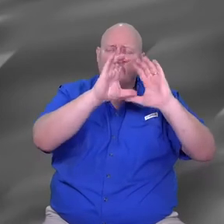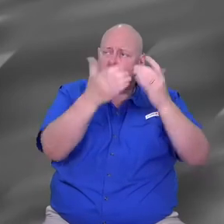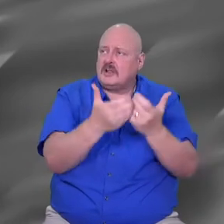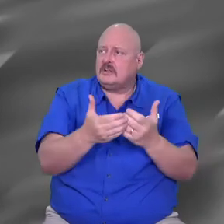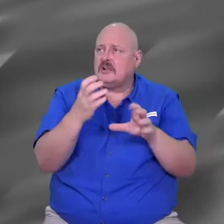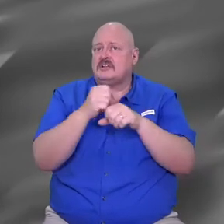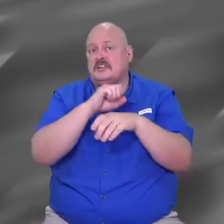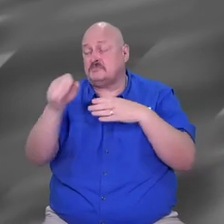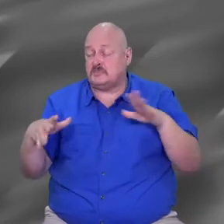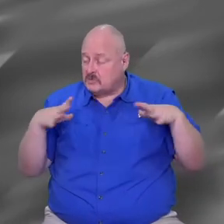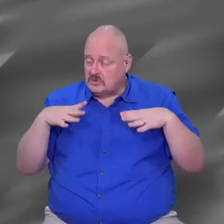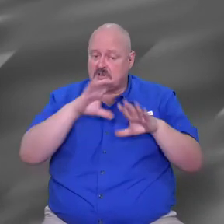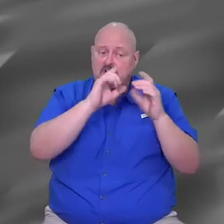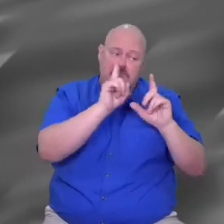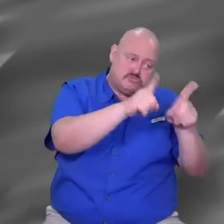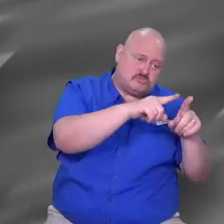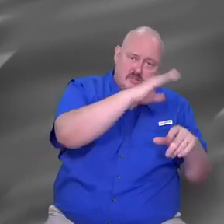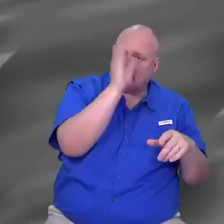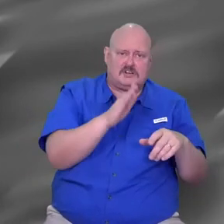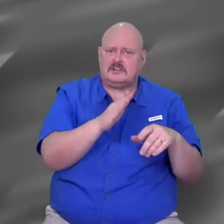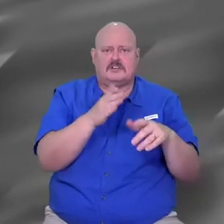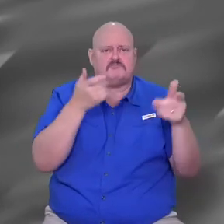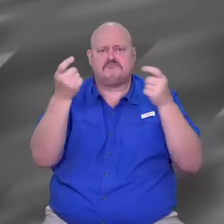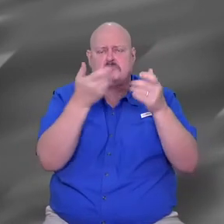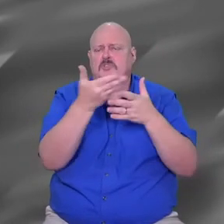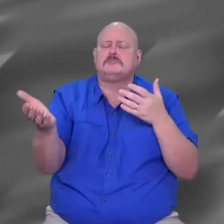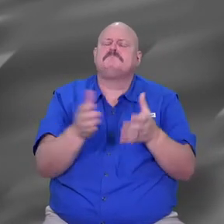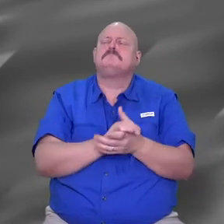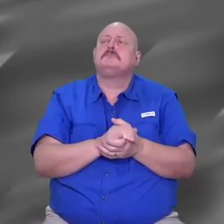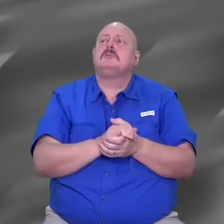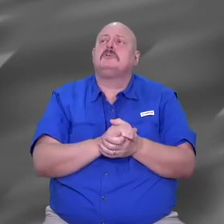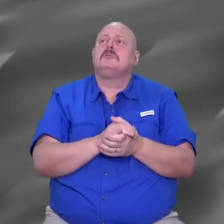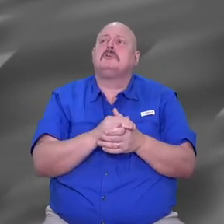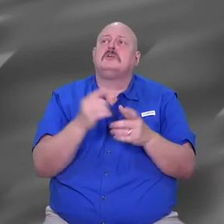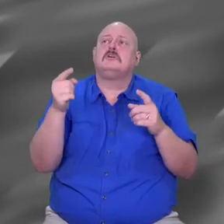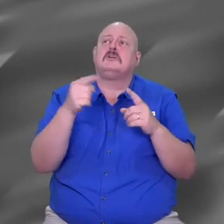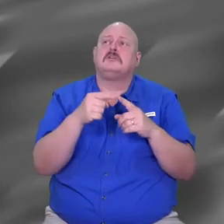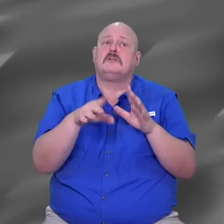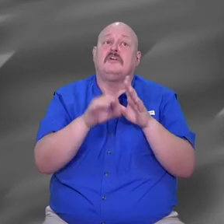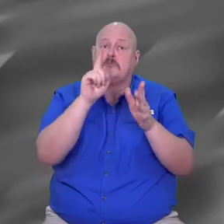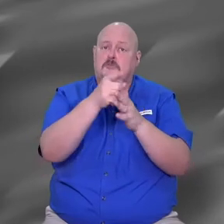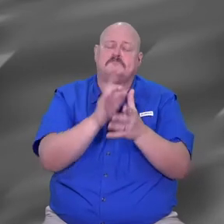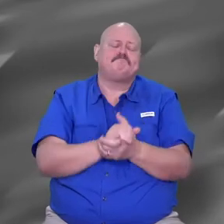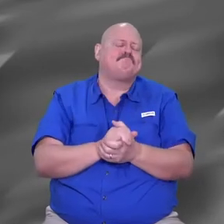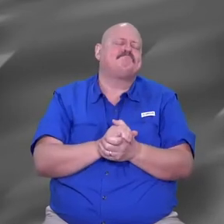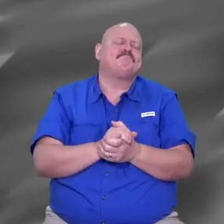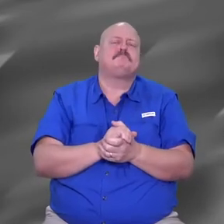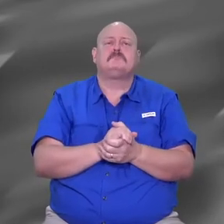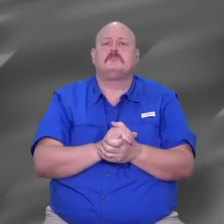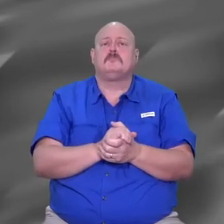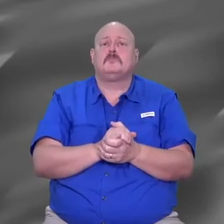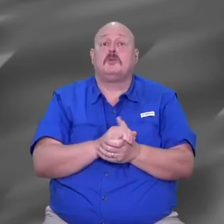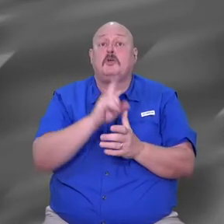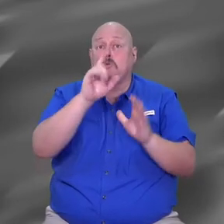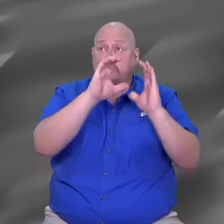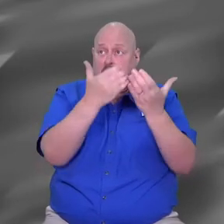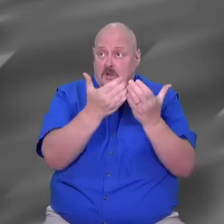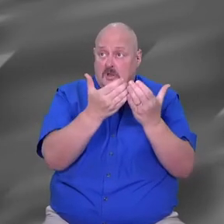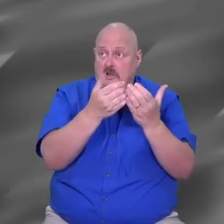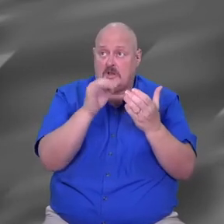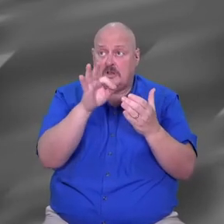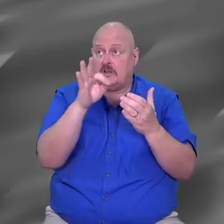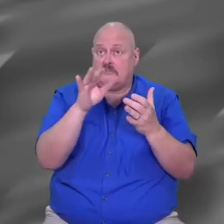take a semester off, class or two, just never could get a hold of things, as you'll find out in just a moment. Well, in one of our classes, and if you've ever